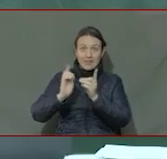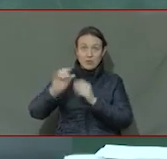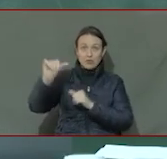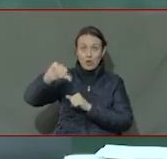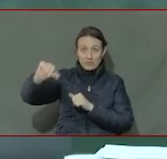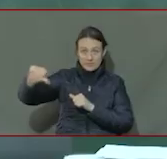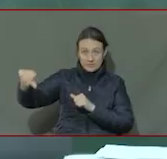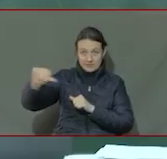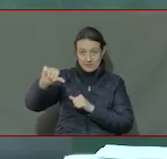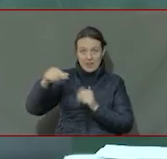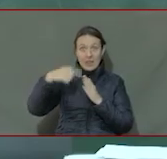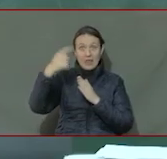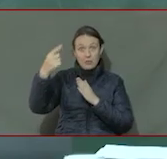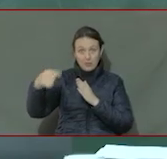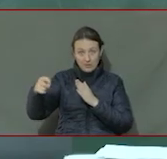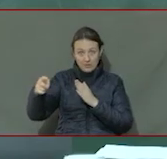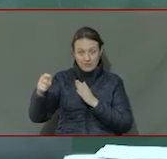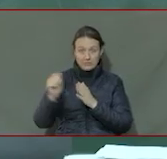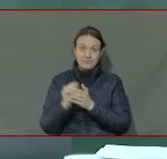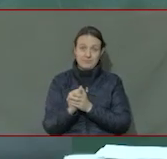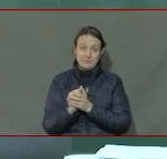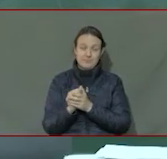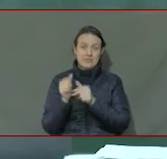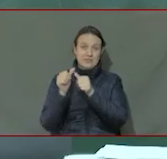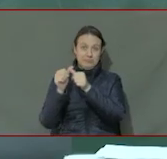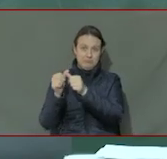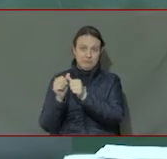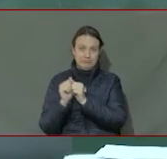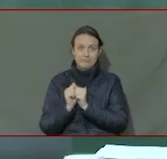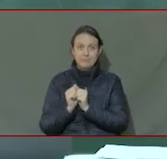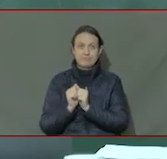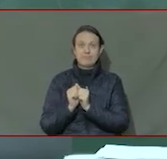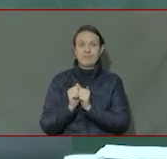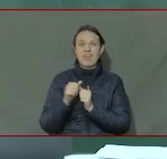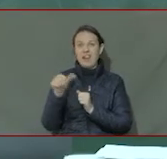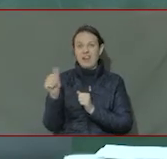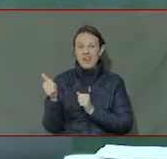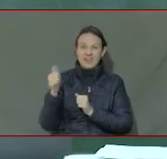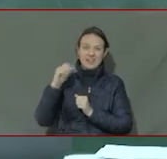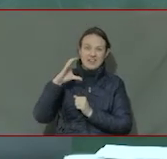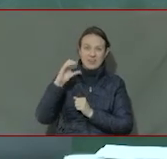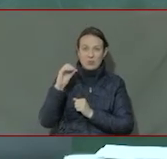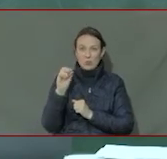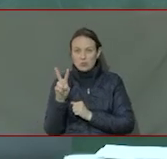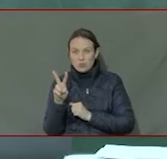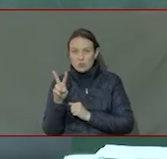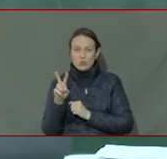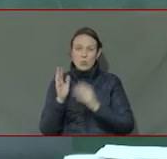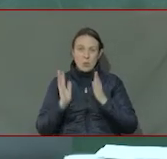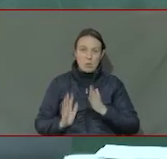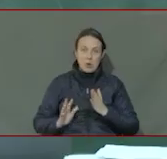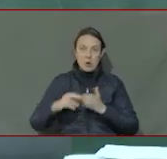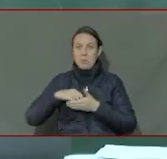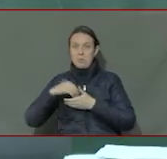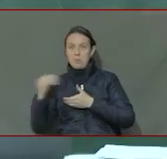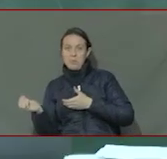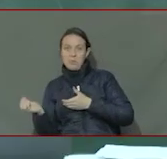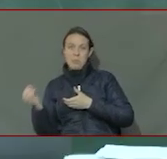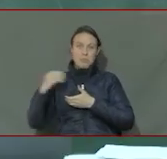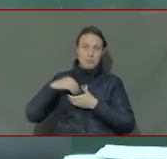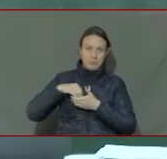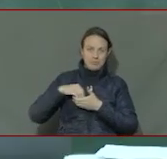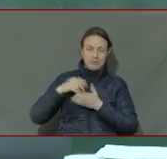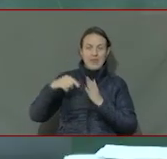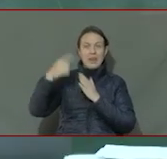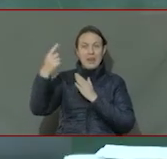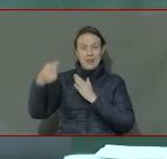And then we'll talk about thermoregulation as well, and carbon dioxide. But for each of these factors, it could be